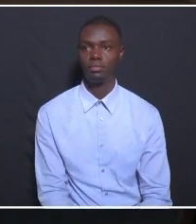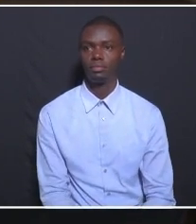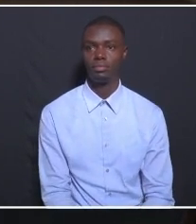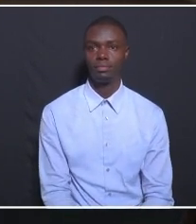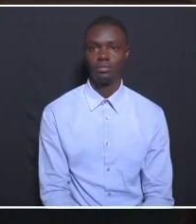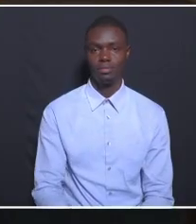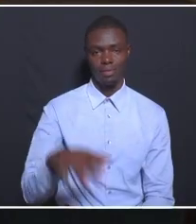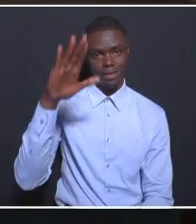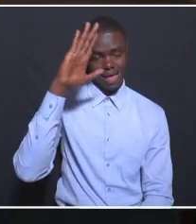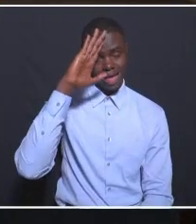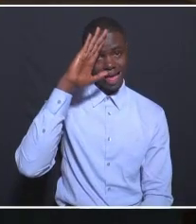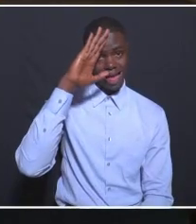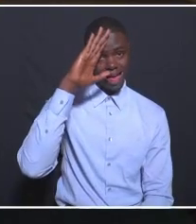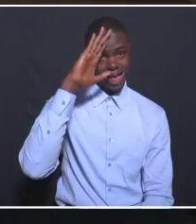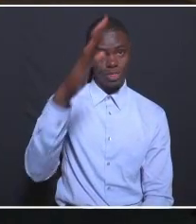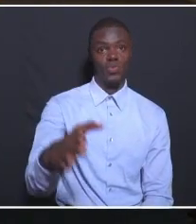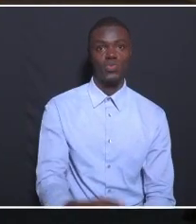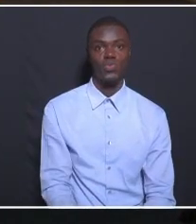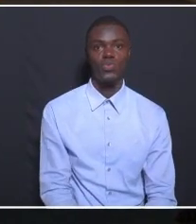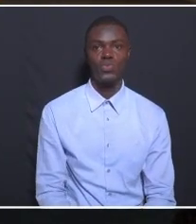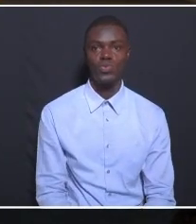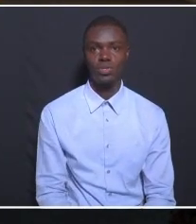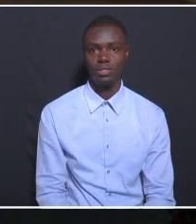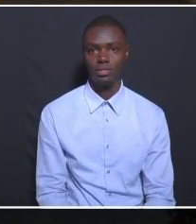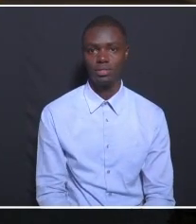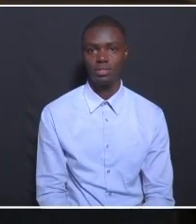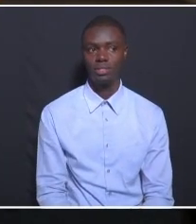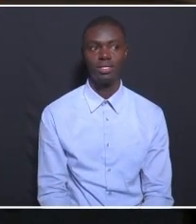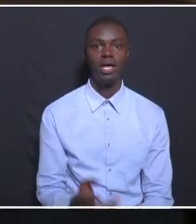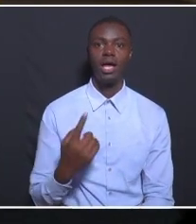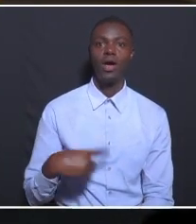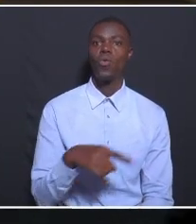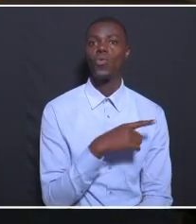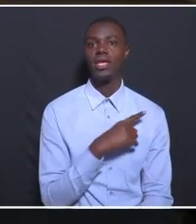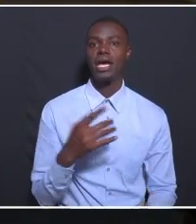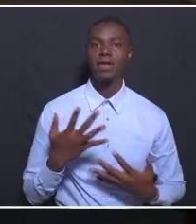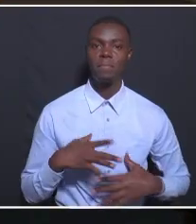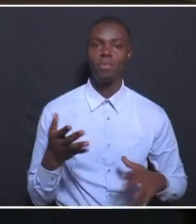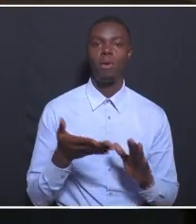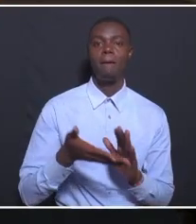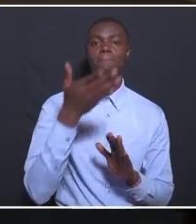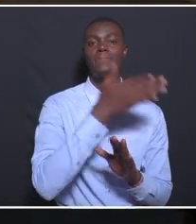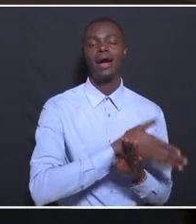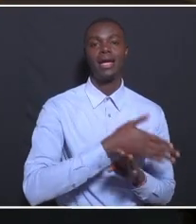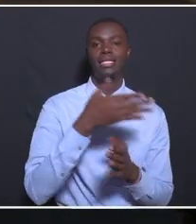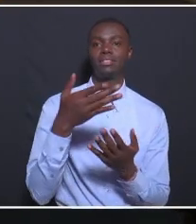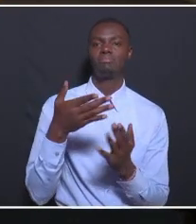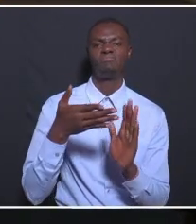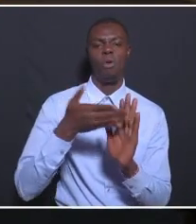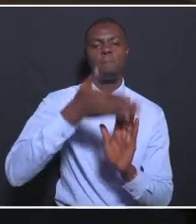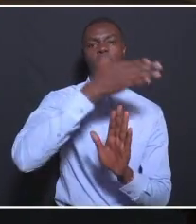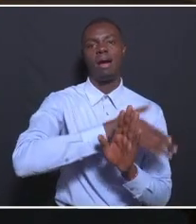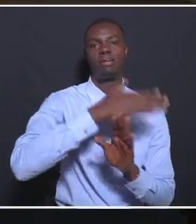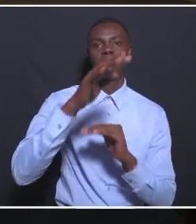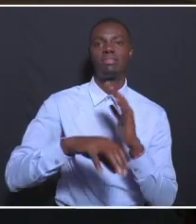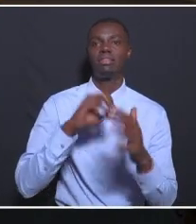Hello? Oh, great. Yeah. Perfect. Sorry. We are people who are always behind the scenes. Not even behind the scenes,